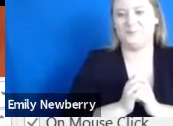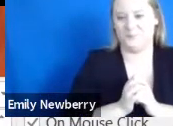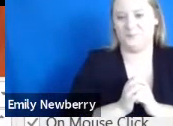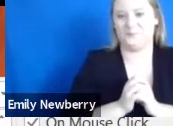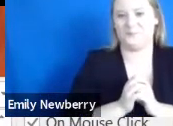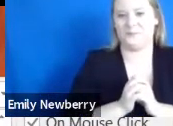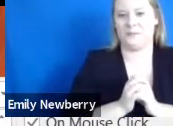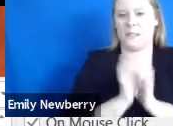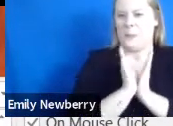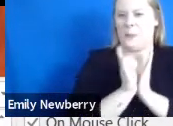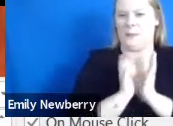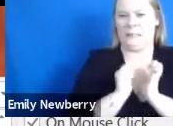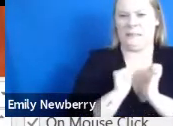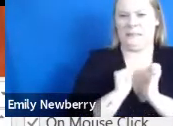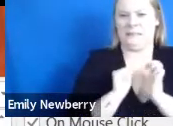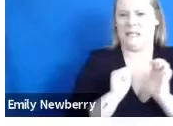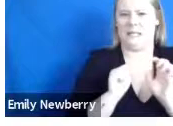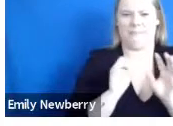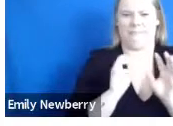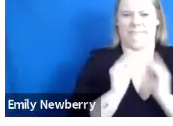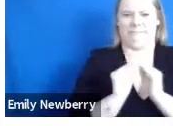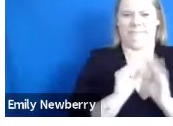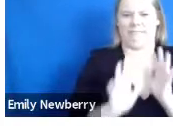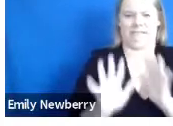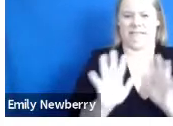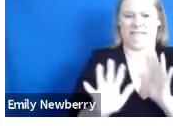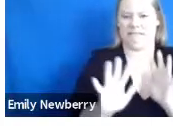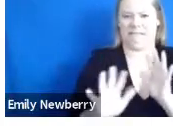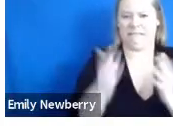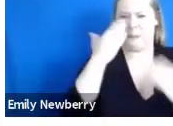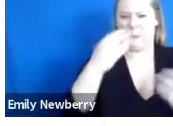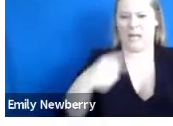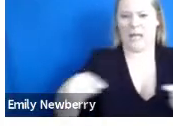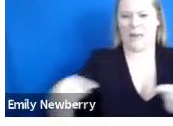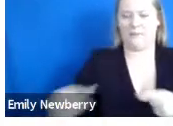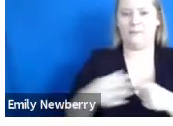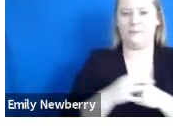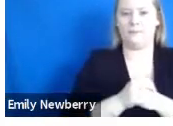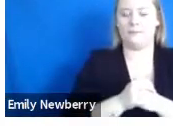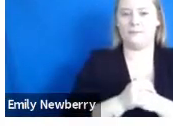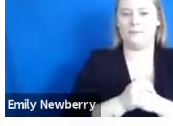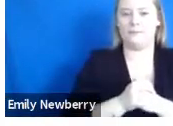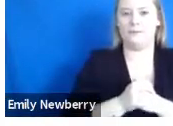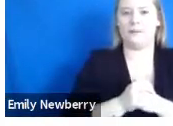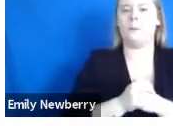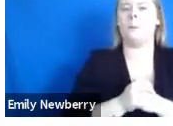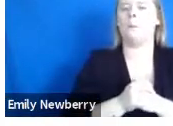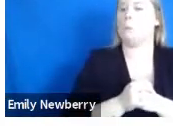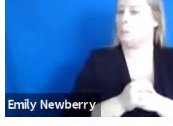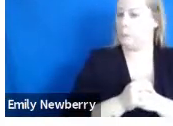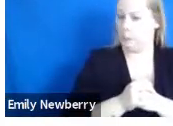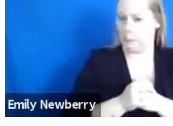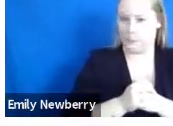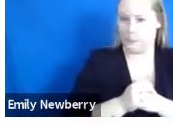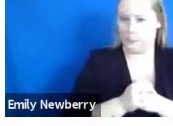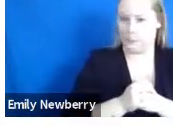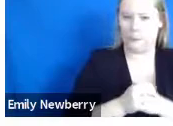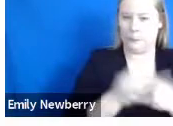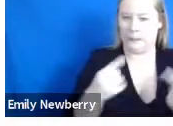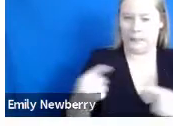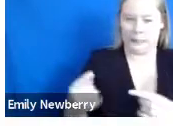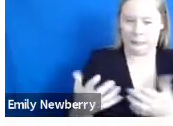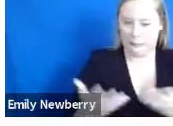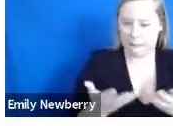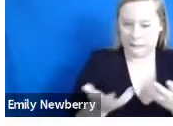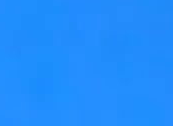Give me 1 second. I don't know what happened to my screen. And what's going on with my